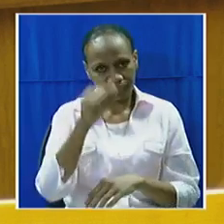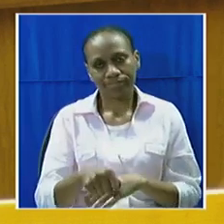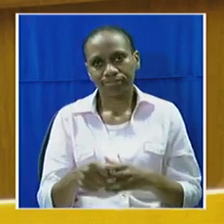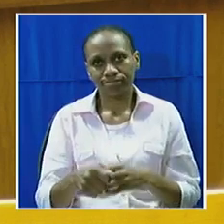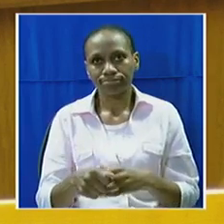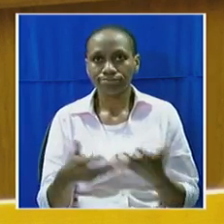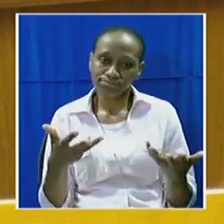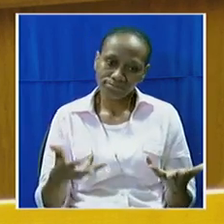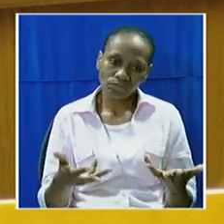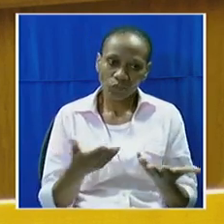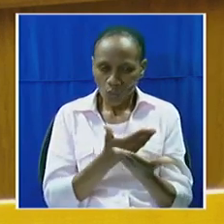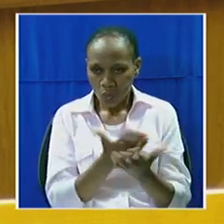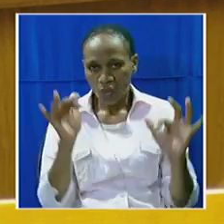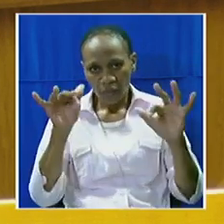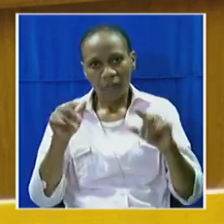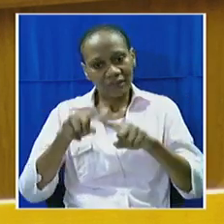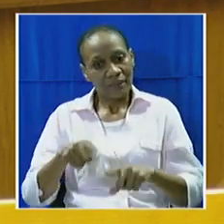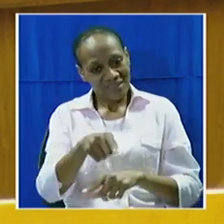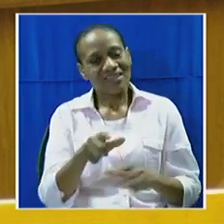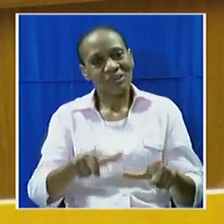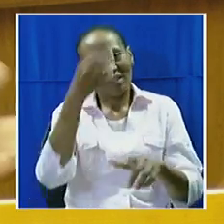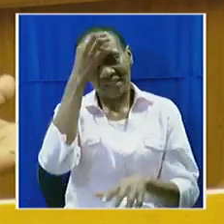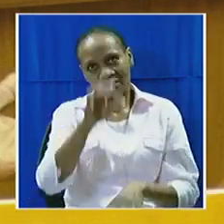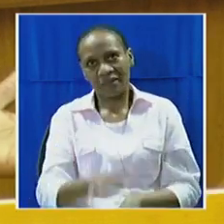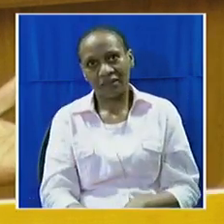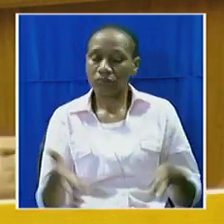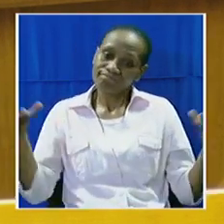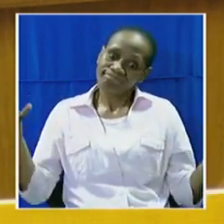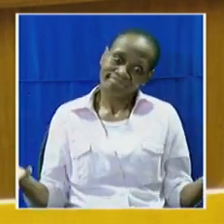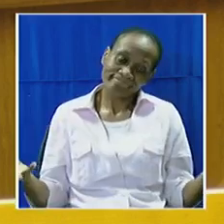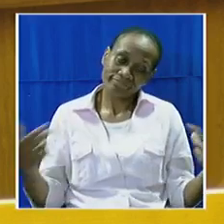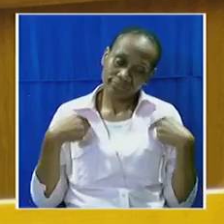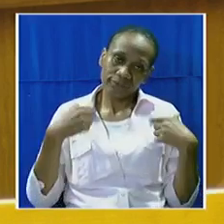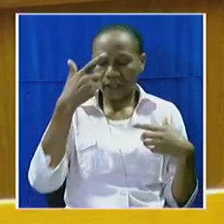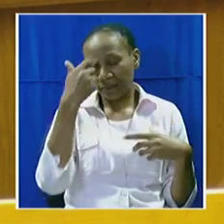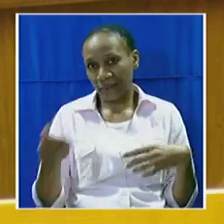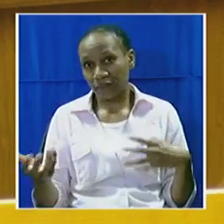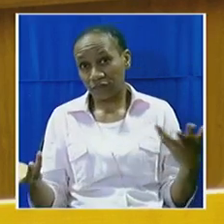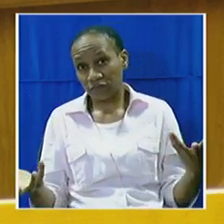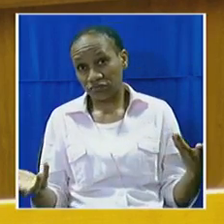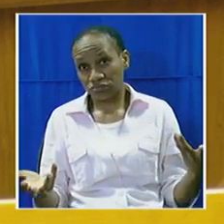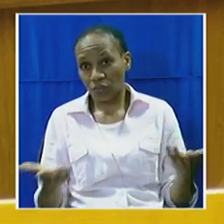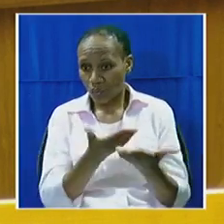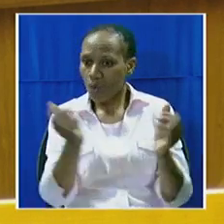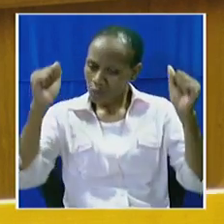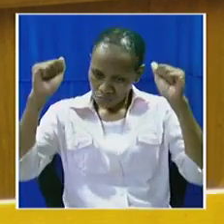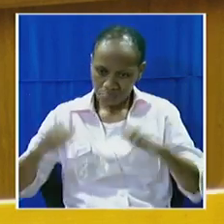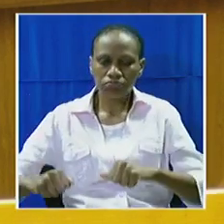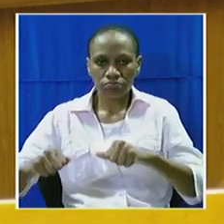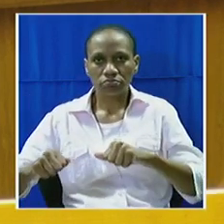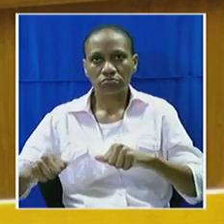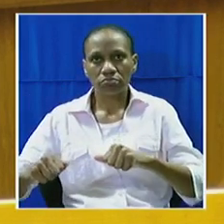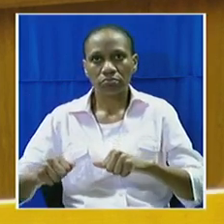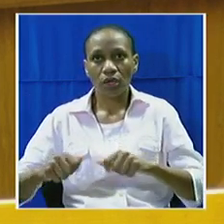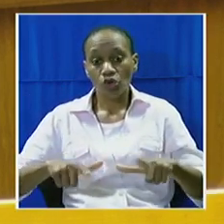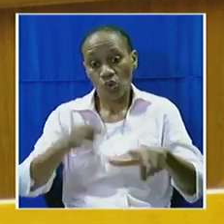to all the people of South Africa. And of course, I believe we all agree. It is